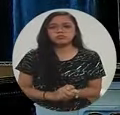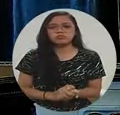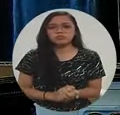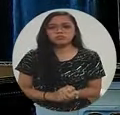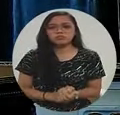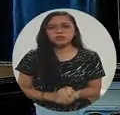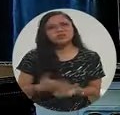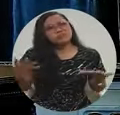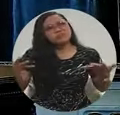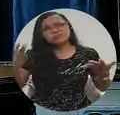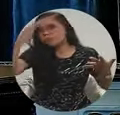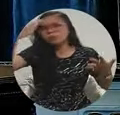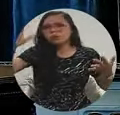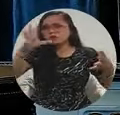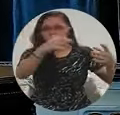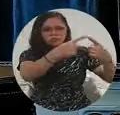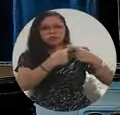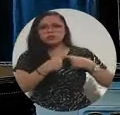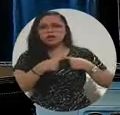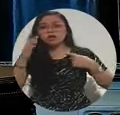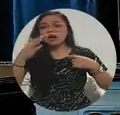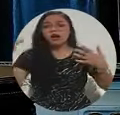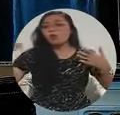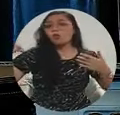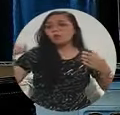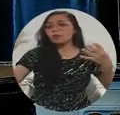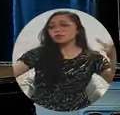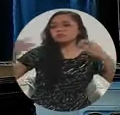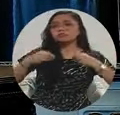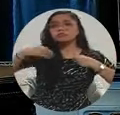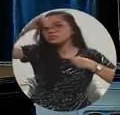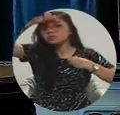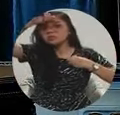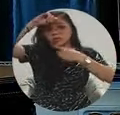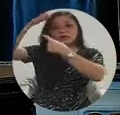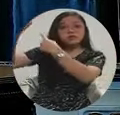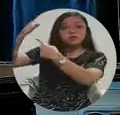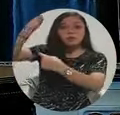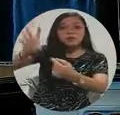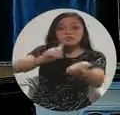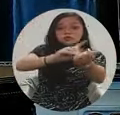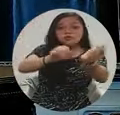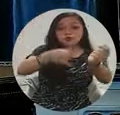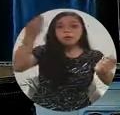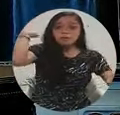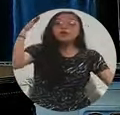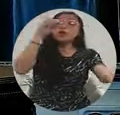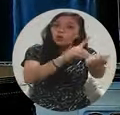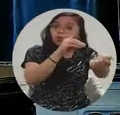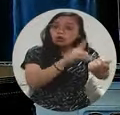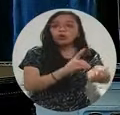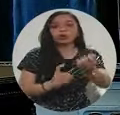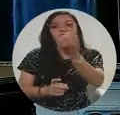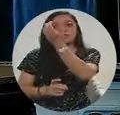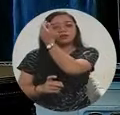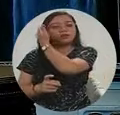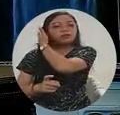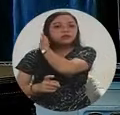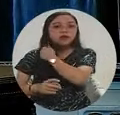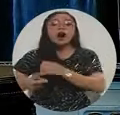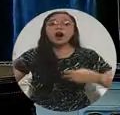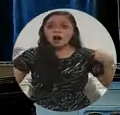Not as though I had already attained, either were already perfect, but I follow after. Look at this. If that I